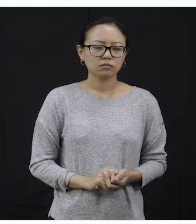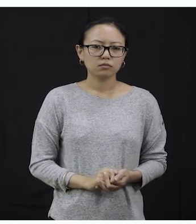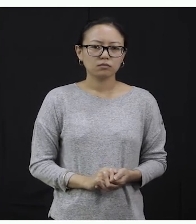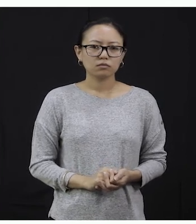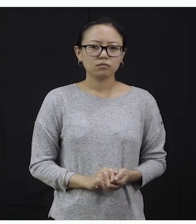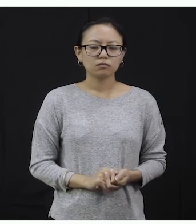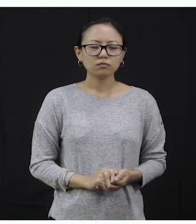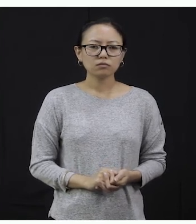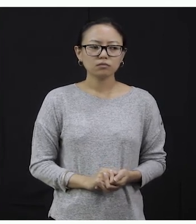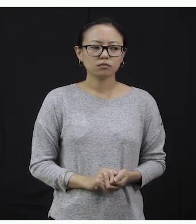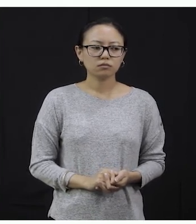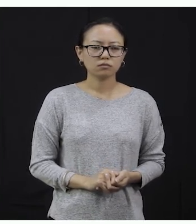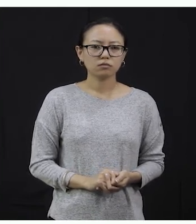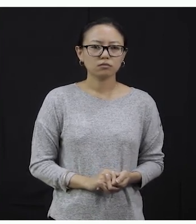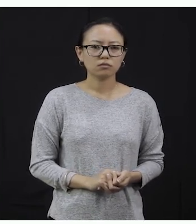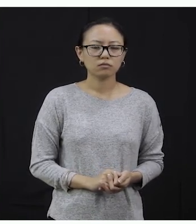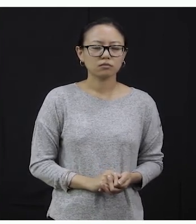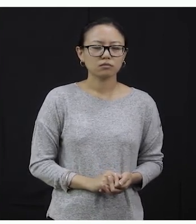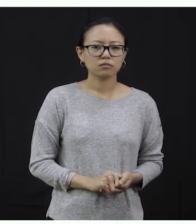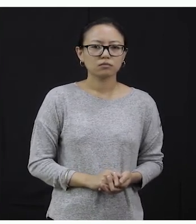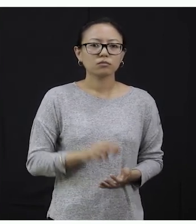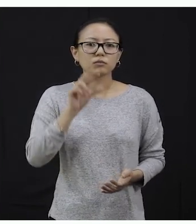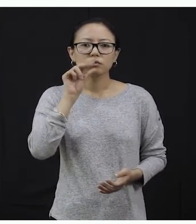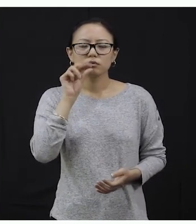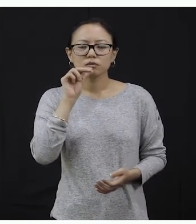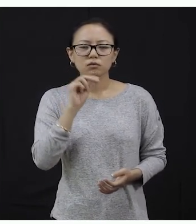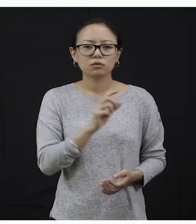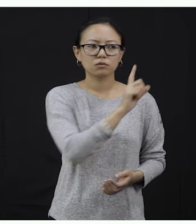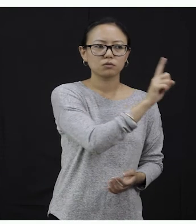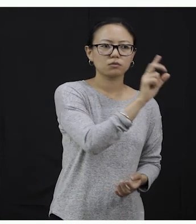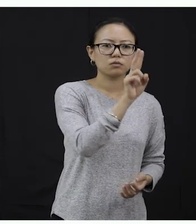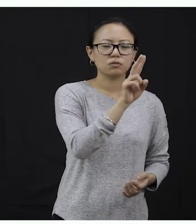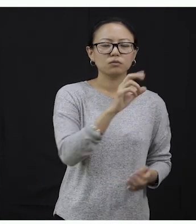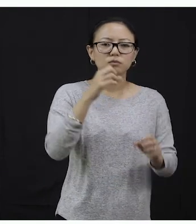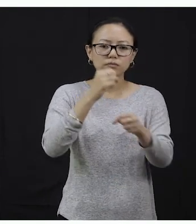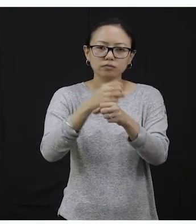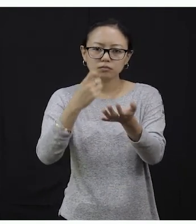is read as 12 is greater than 8.